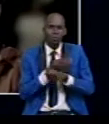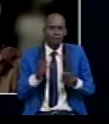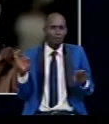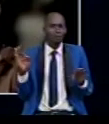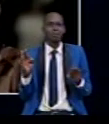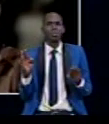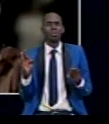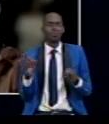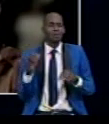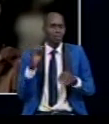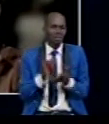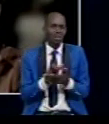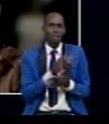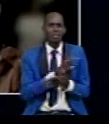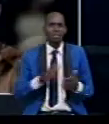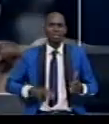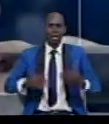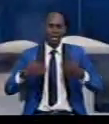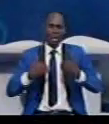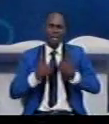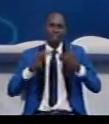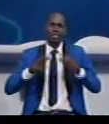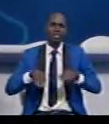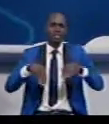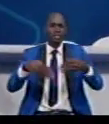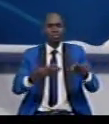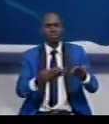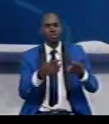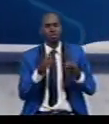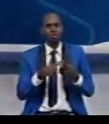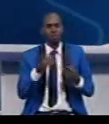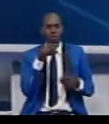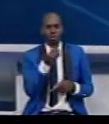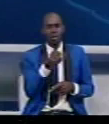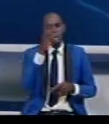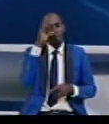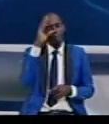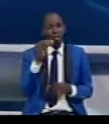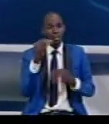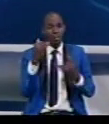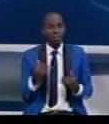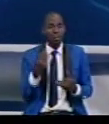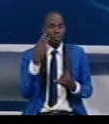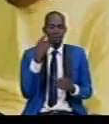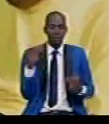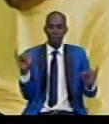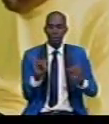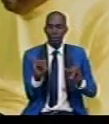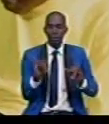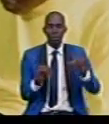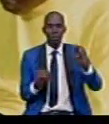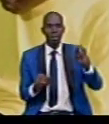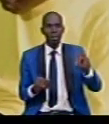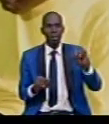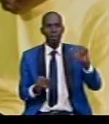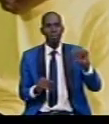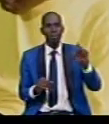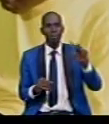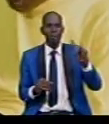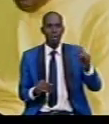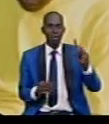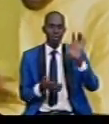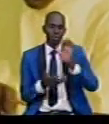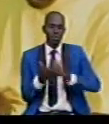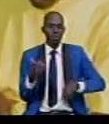had given to the man. I want you to look at Mark chapter 9. And we're looking at